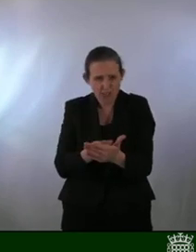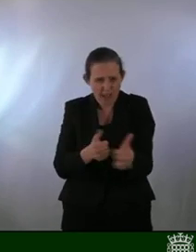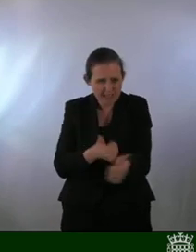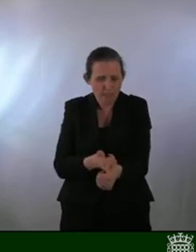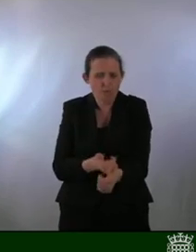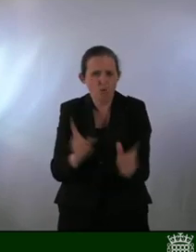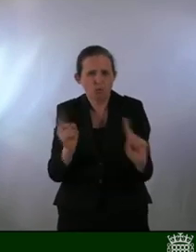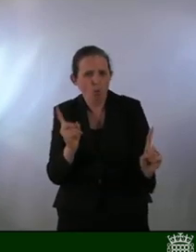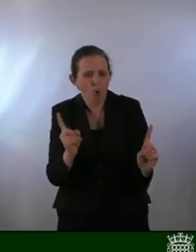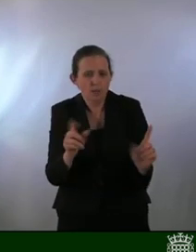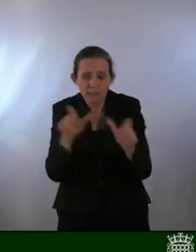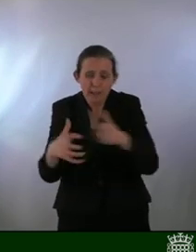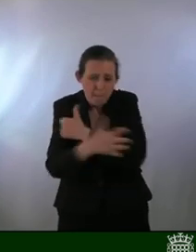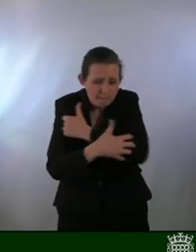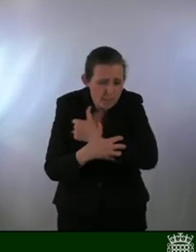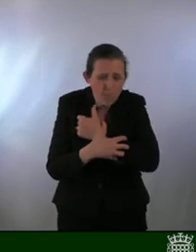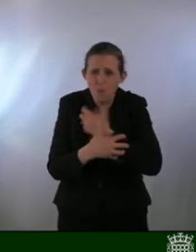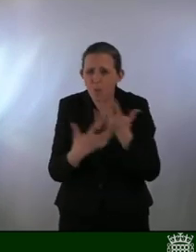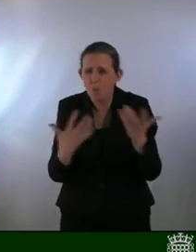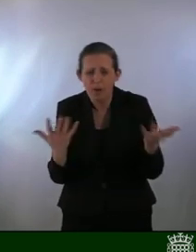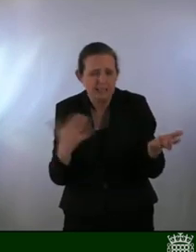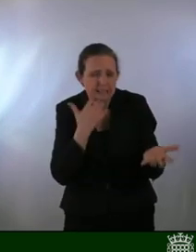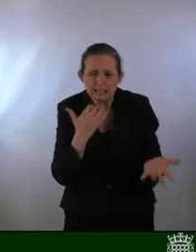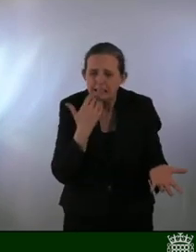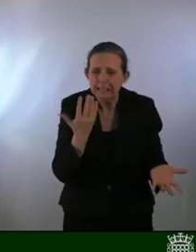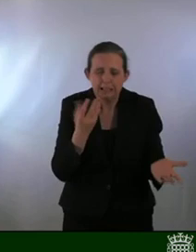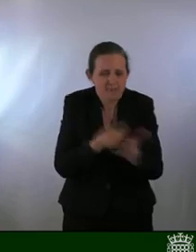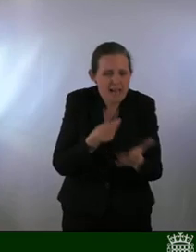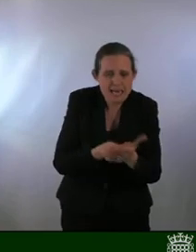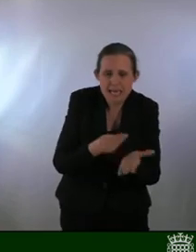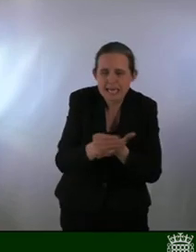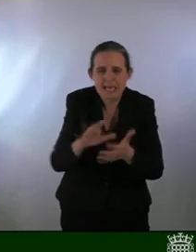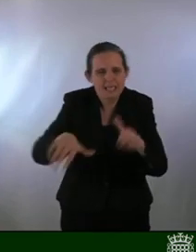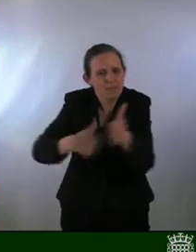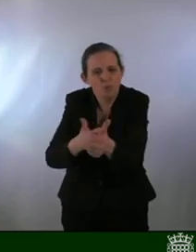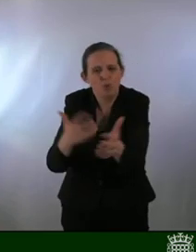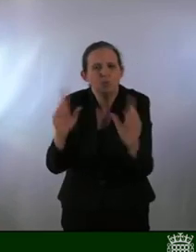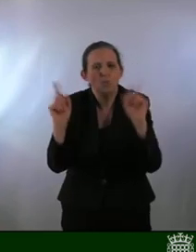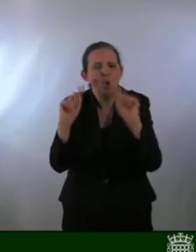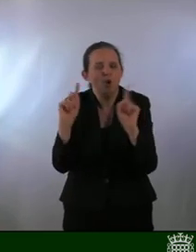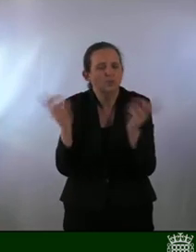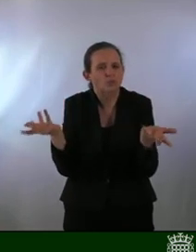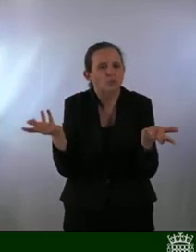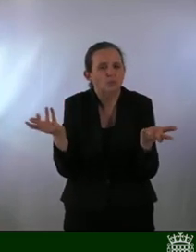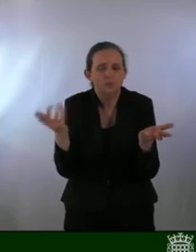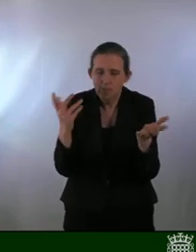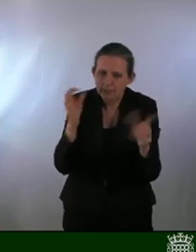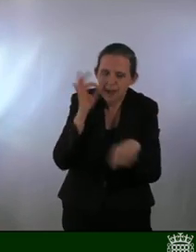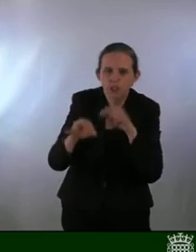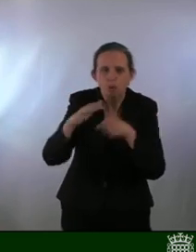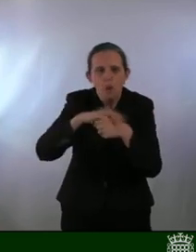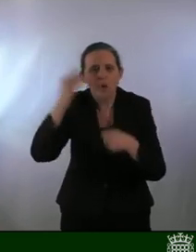funds, is the government providing to cash-strapped local authorities, and how, alongside the